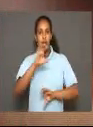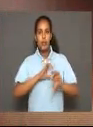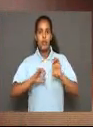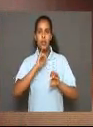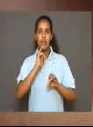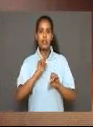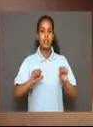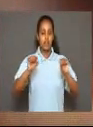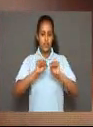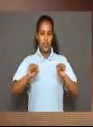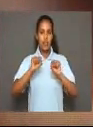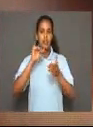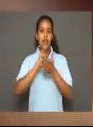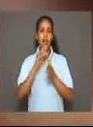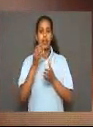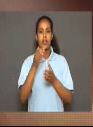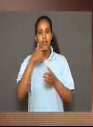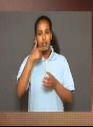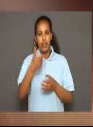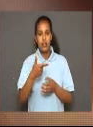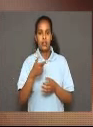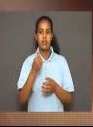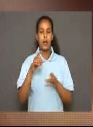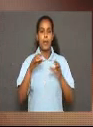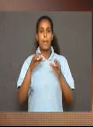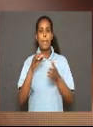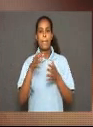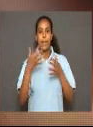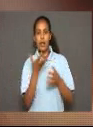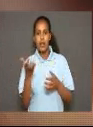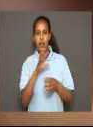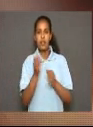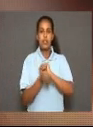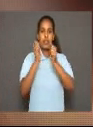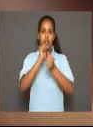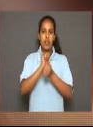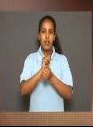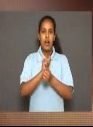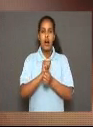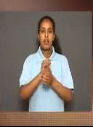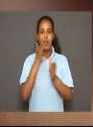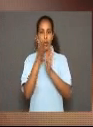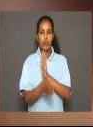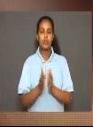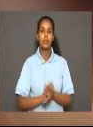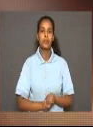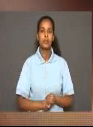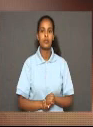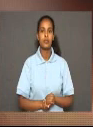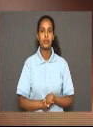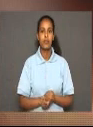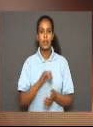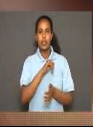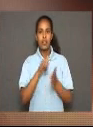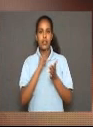Chemistry is the science that deals with matter and the changes that it undergoes.